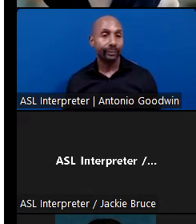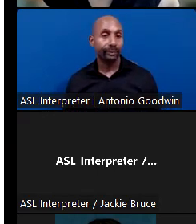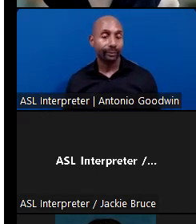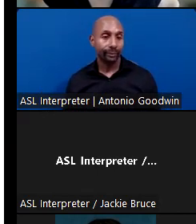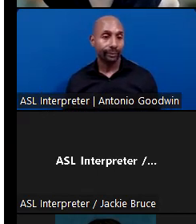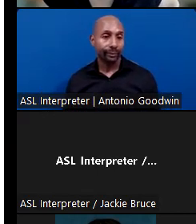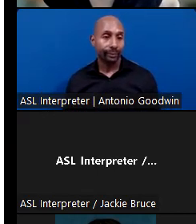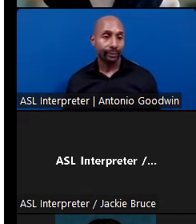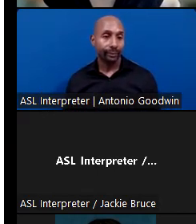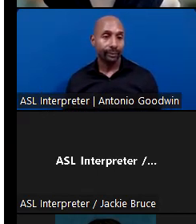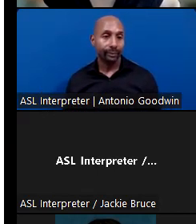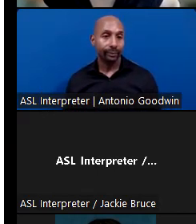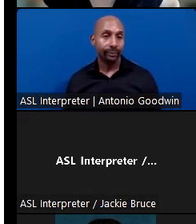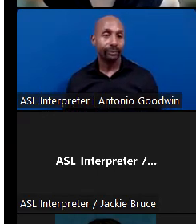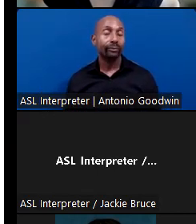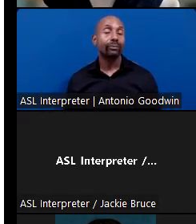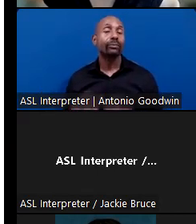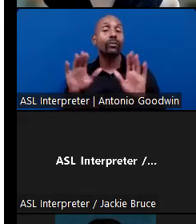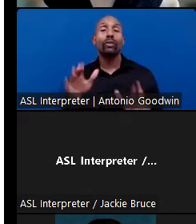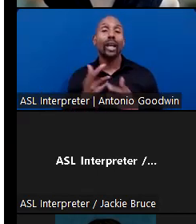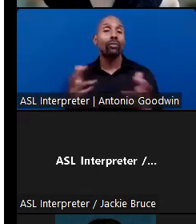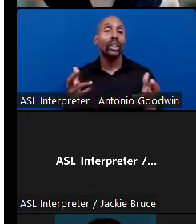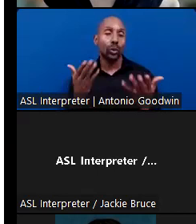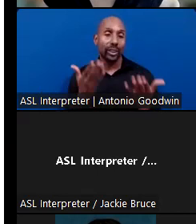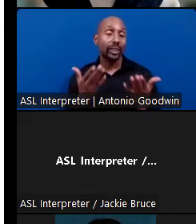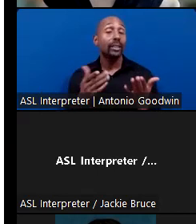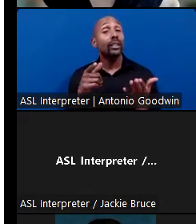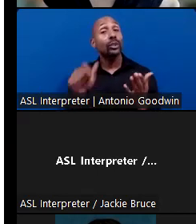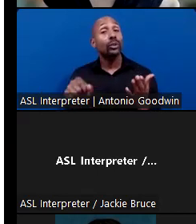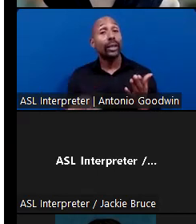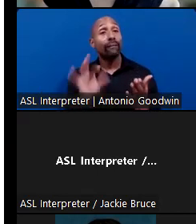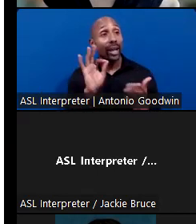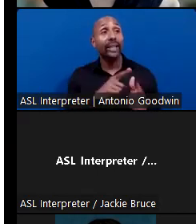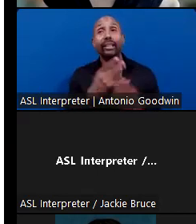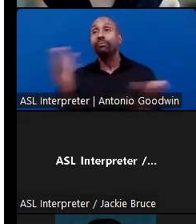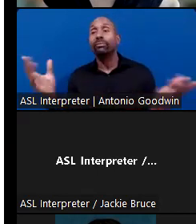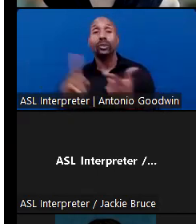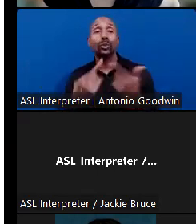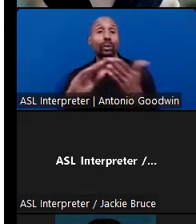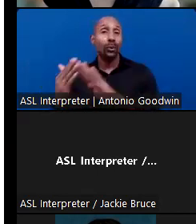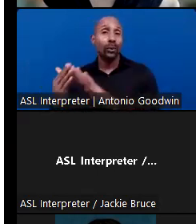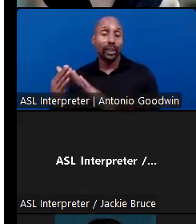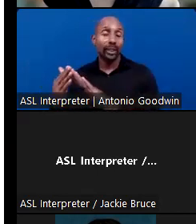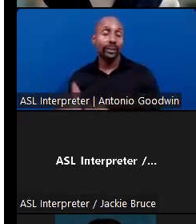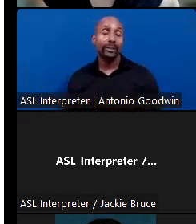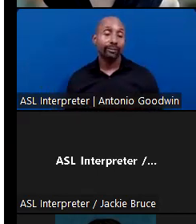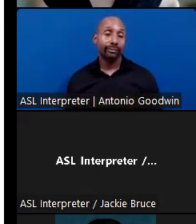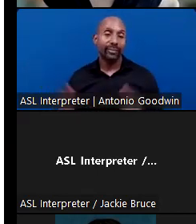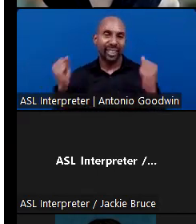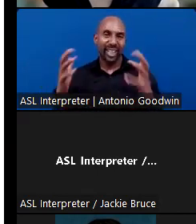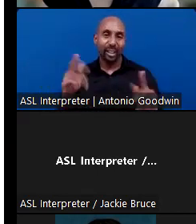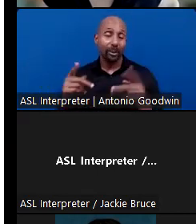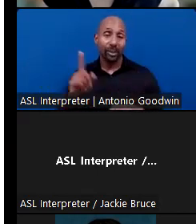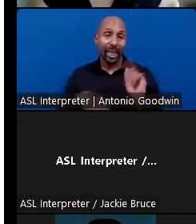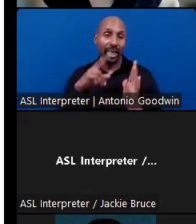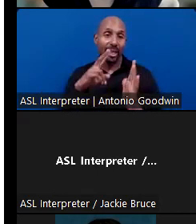lovely resources that you can share with community, and especially, you know, a lot of folks are not able to